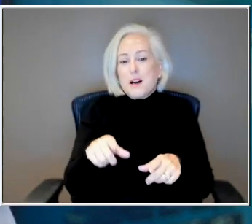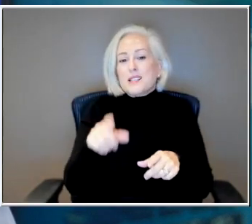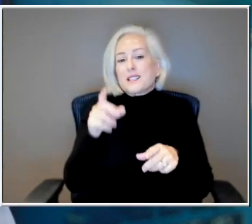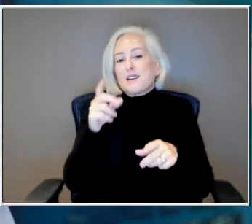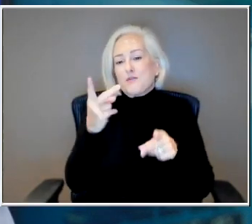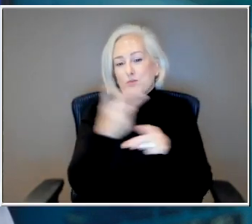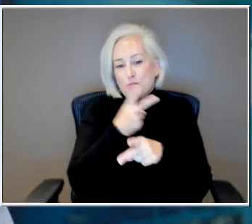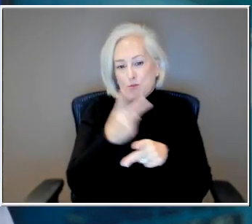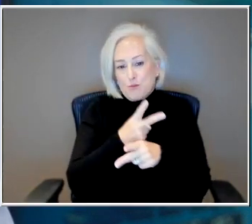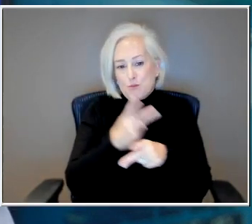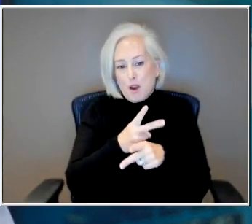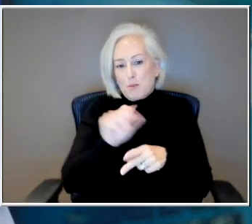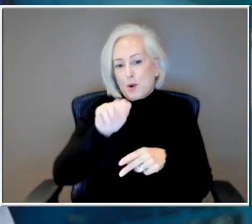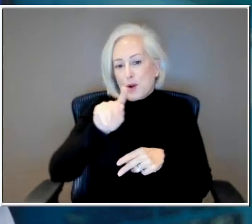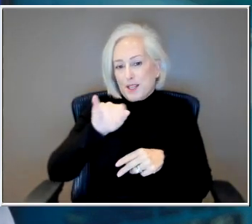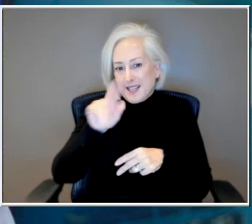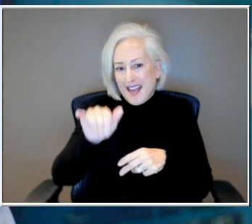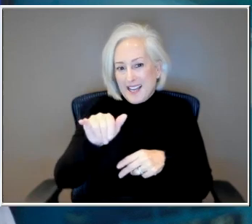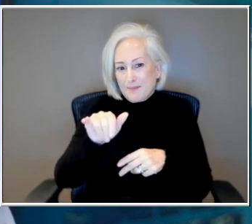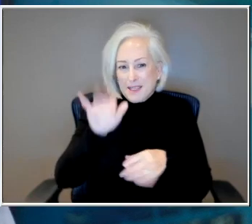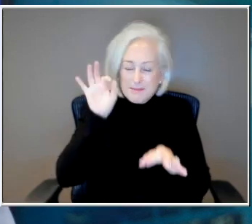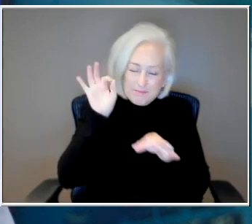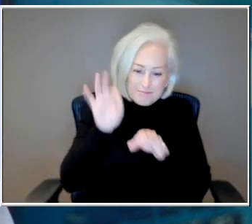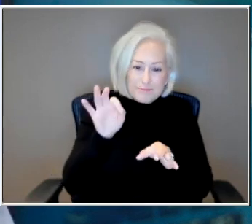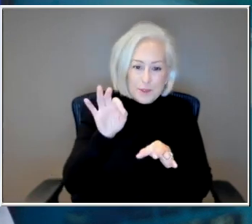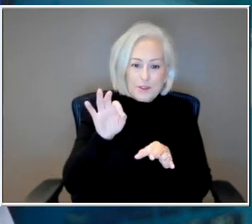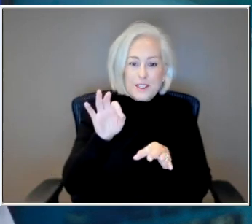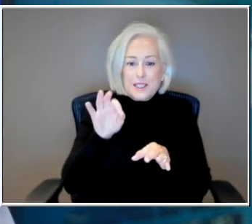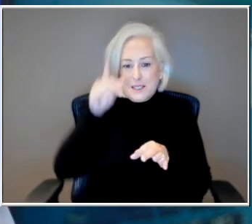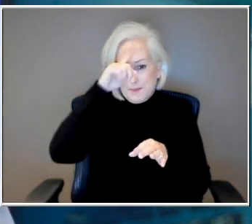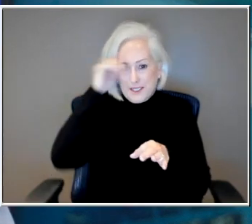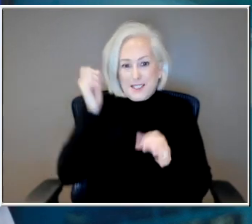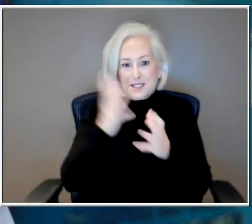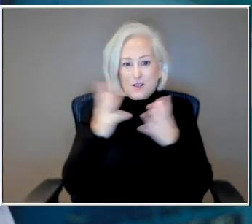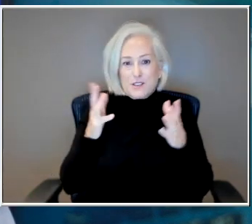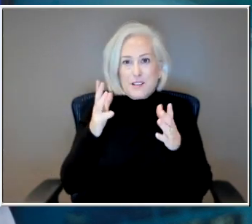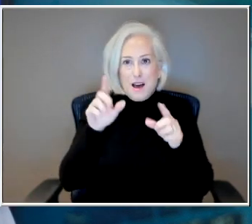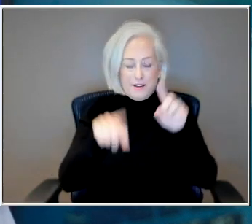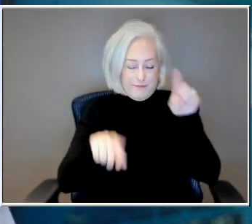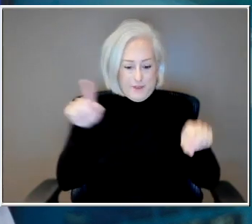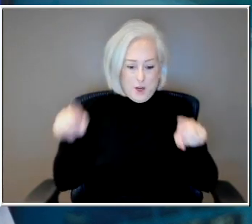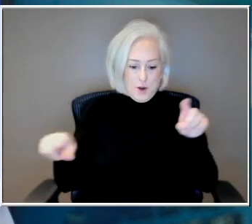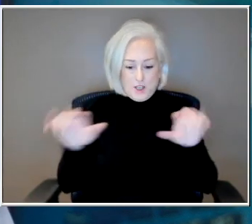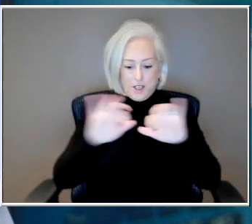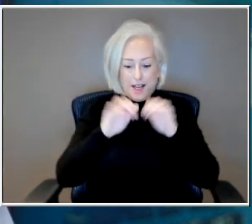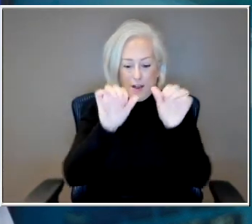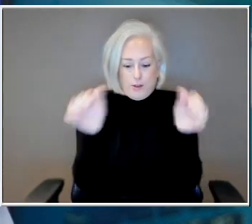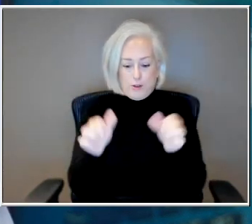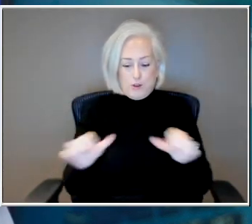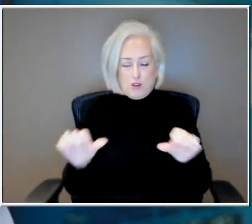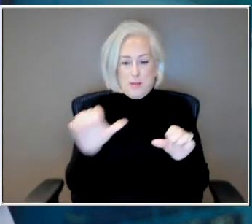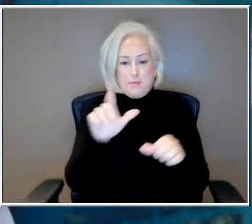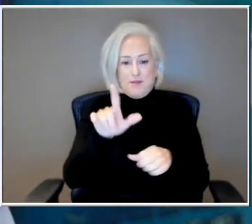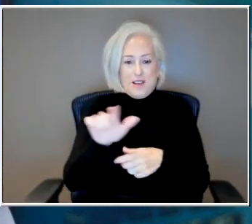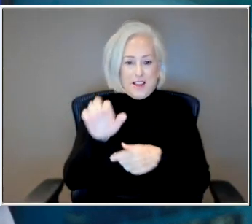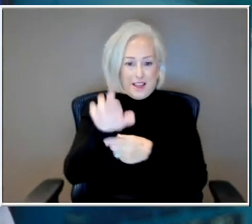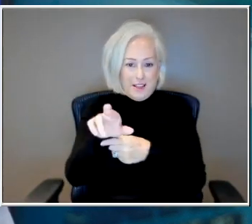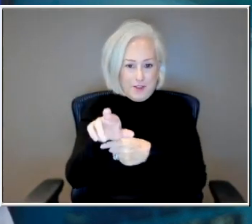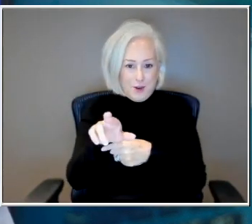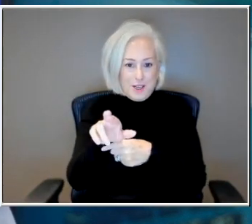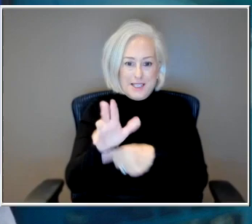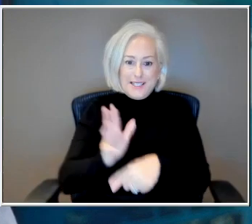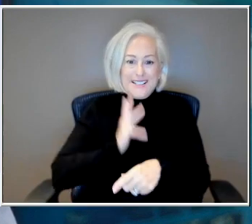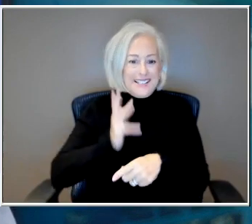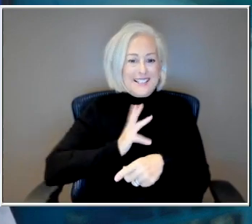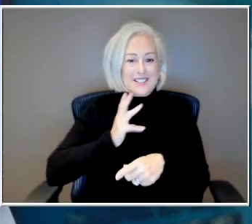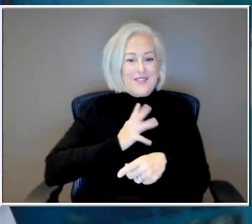has to be almost textbook, because there's a lot of variability in liver anatomy. And if it's not going to be able to, it's fancy plumbing. It's got to fit